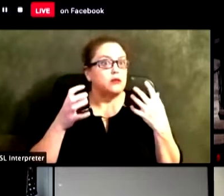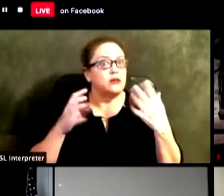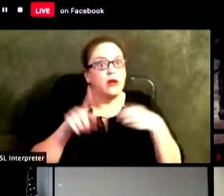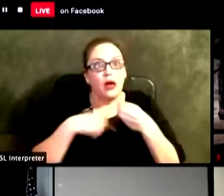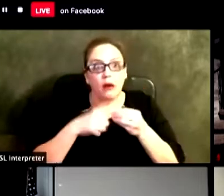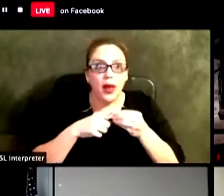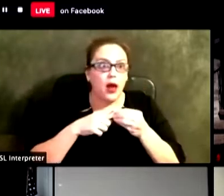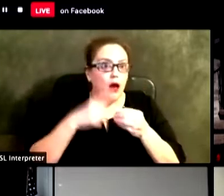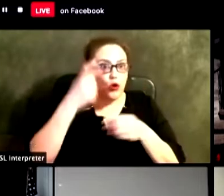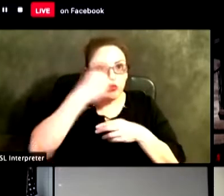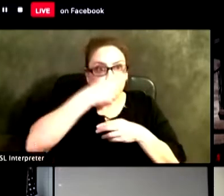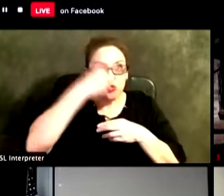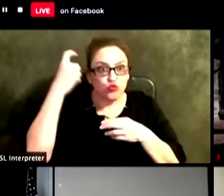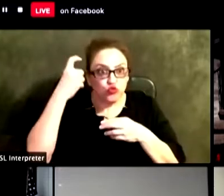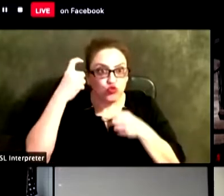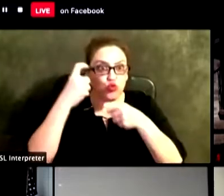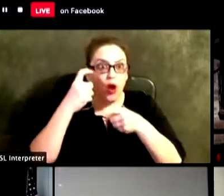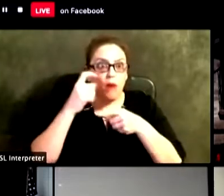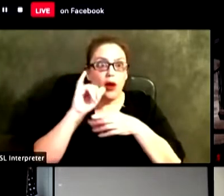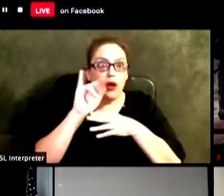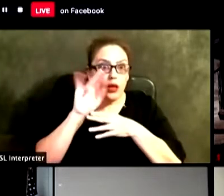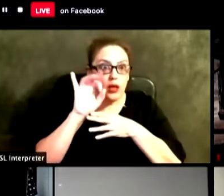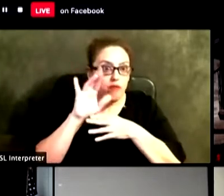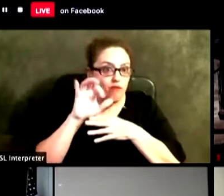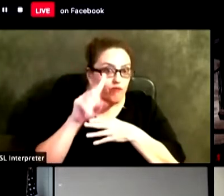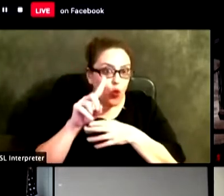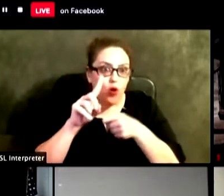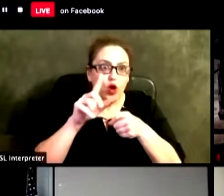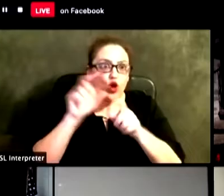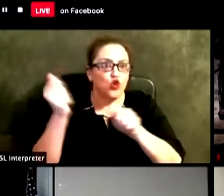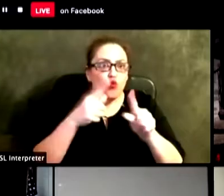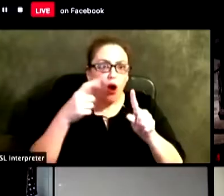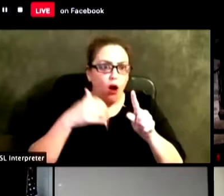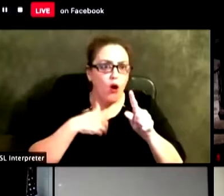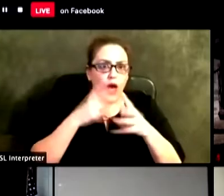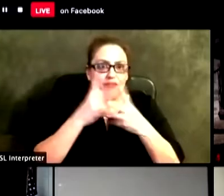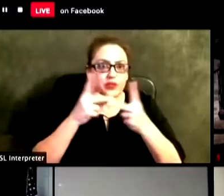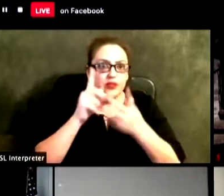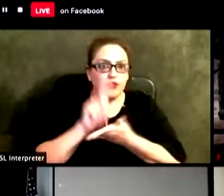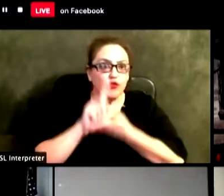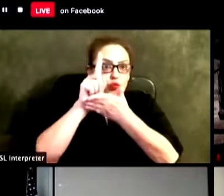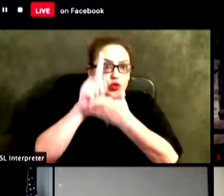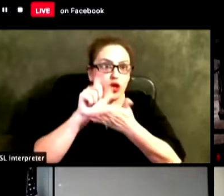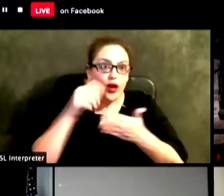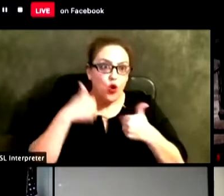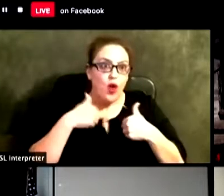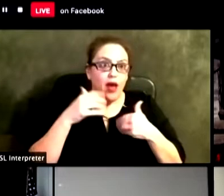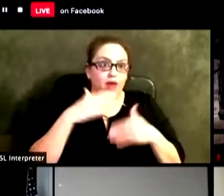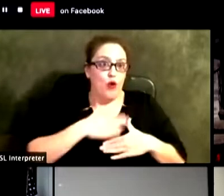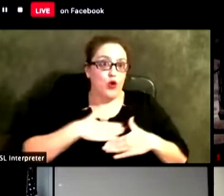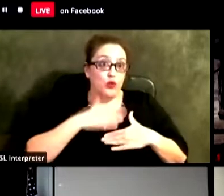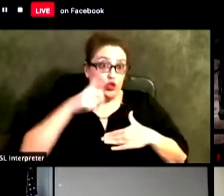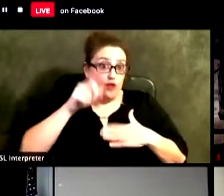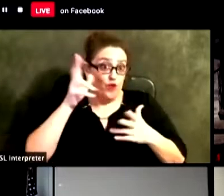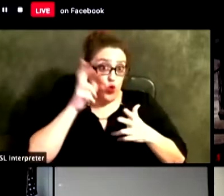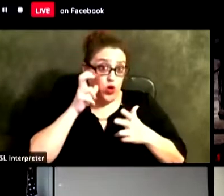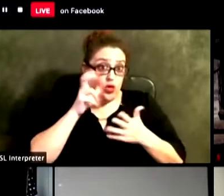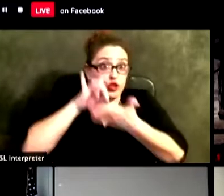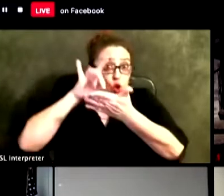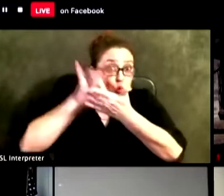have a position of privilege I don't have. So I would appreciate if those that are listening would write this down and become